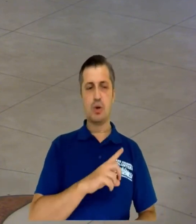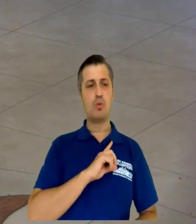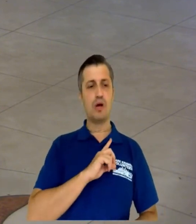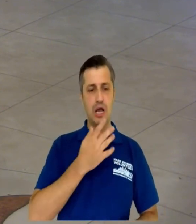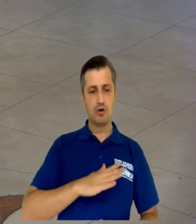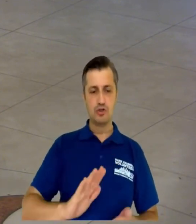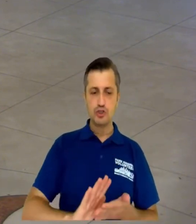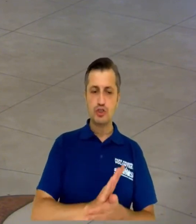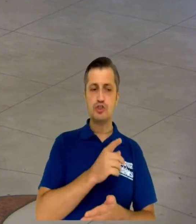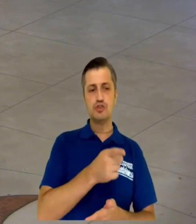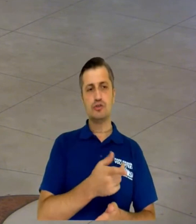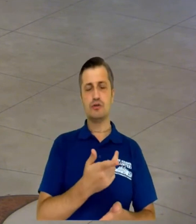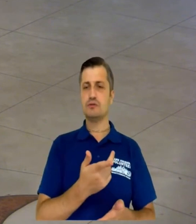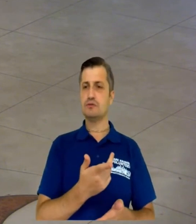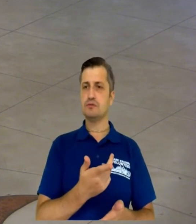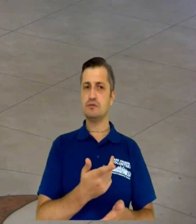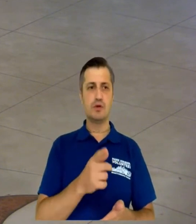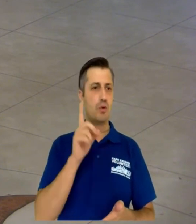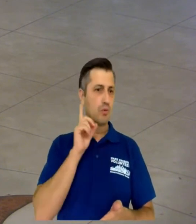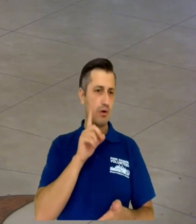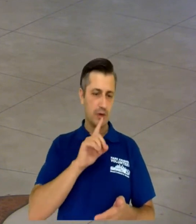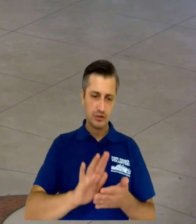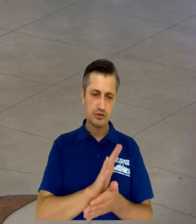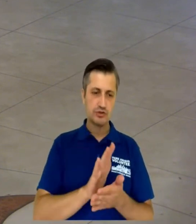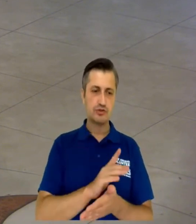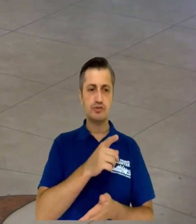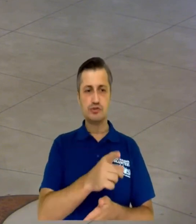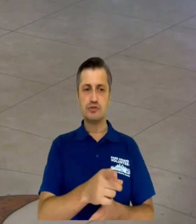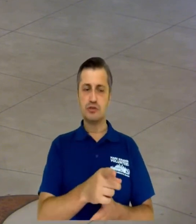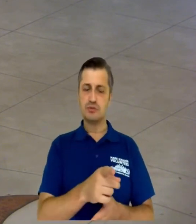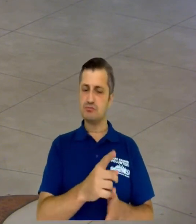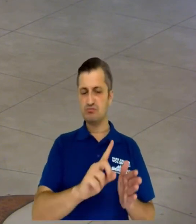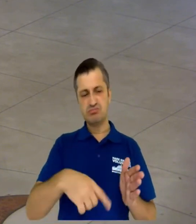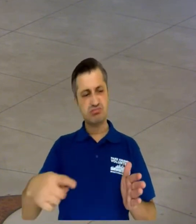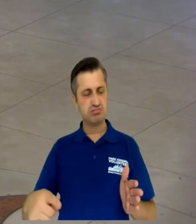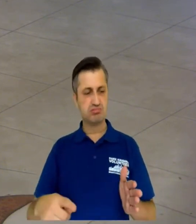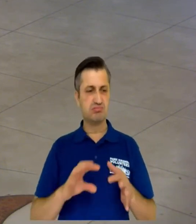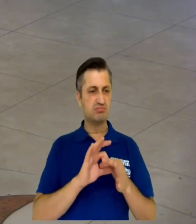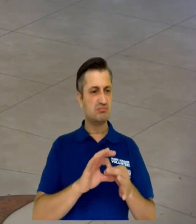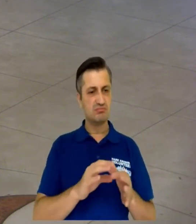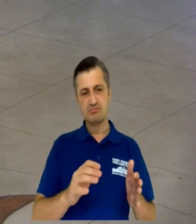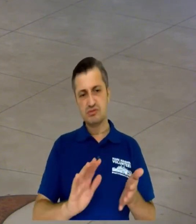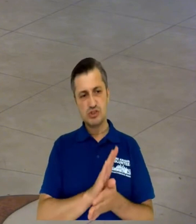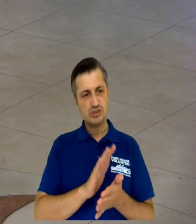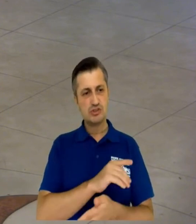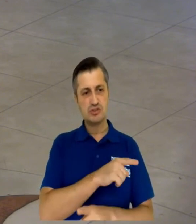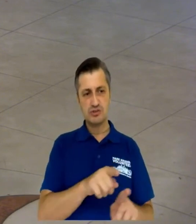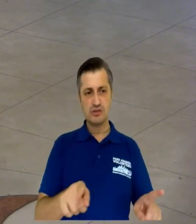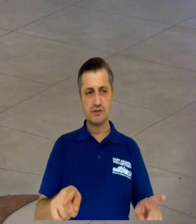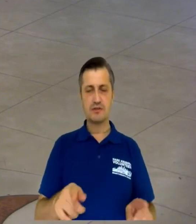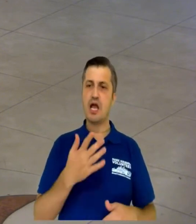and women unlimitedly with no impediments whatsoever. He wanted to become so wealthy and powerful that